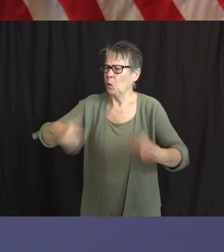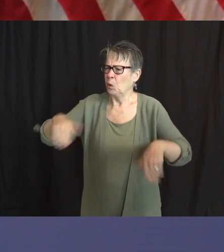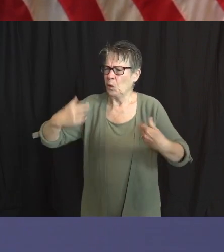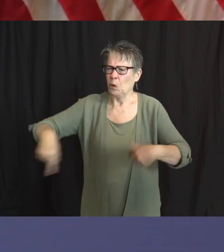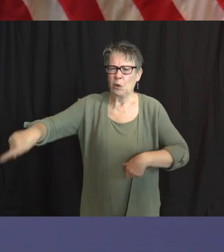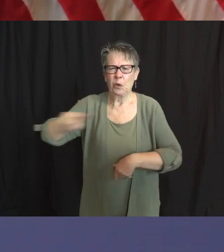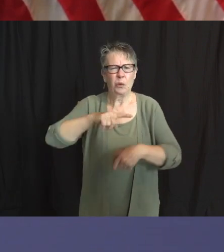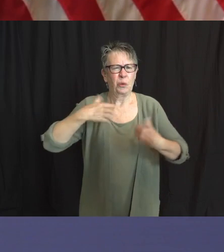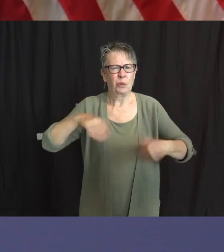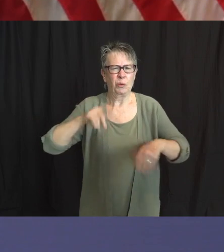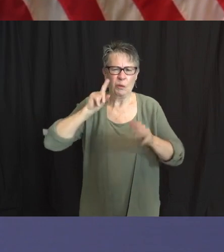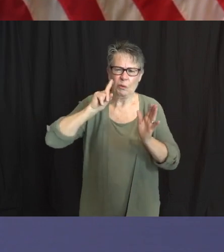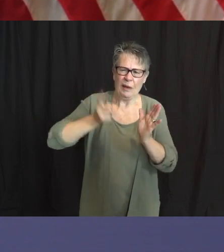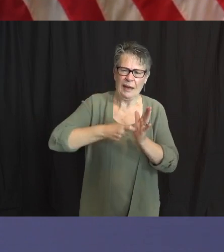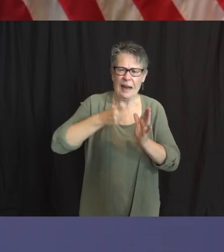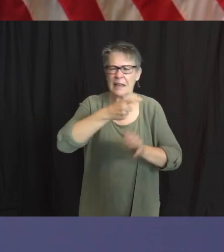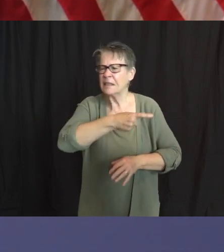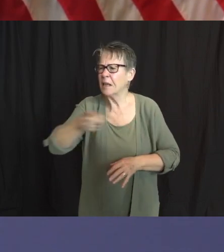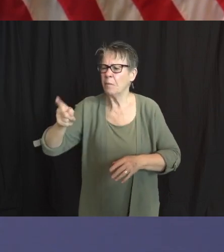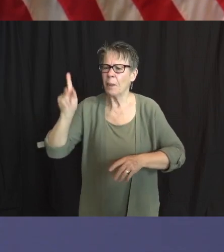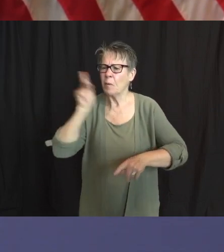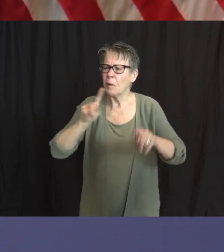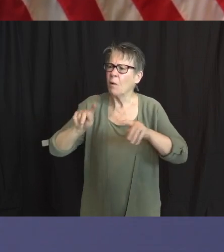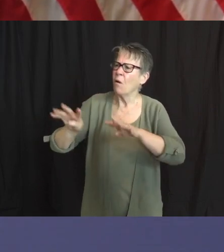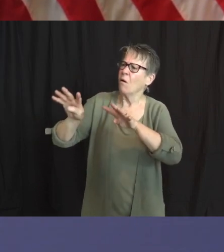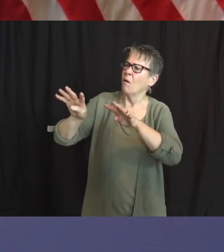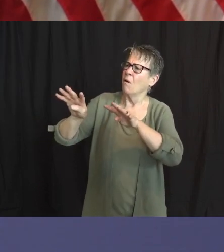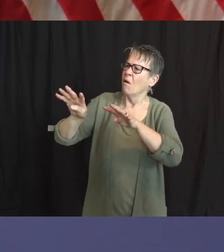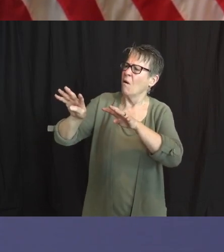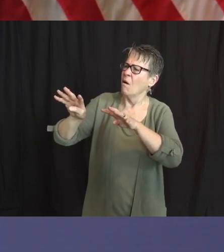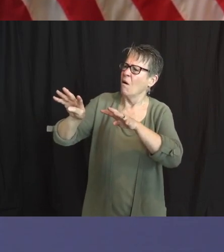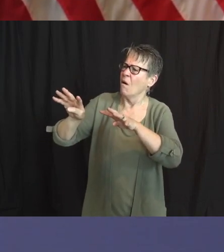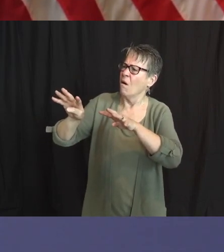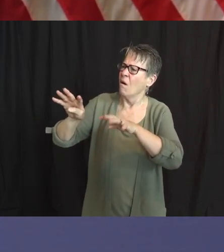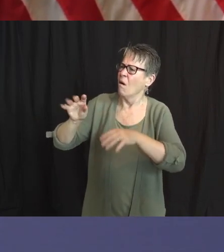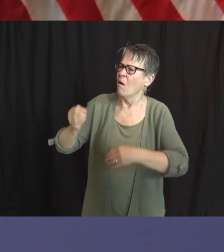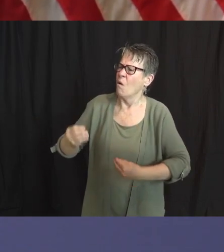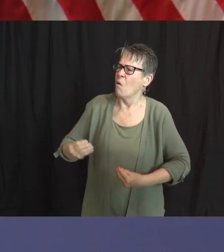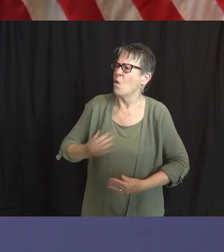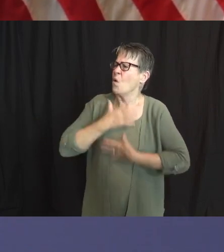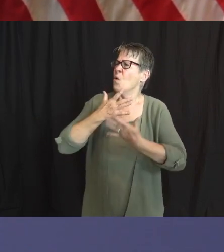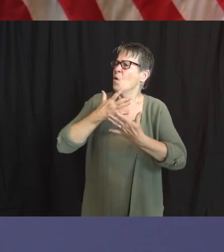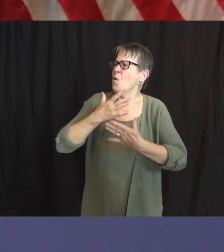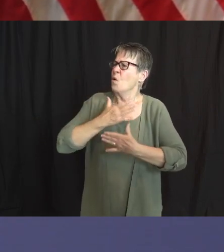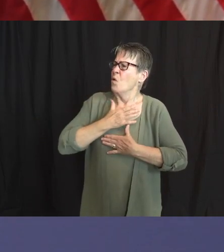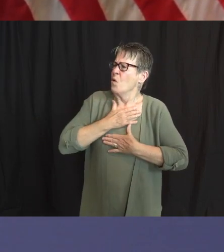up at their heroes right now, and I would think that would be part of it. Judy, anything you want to add to that?